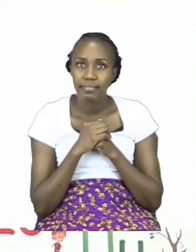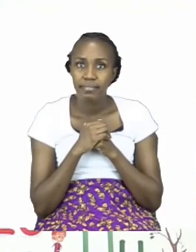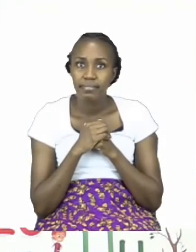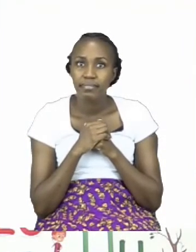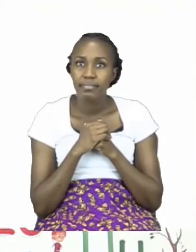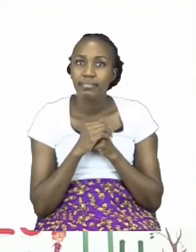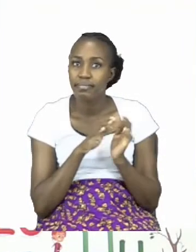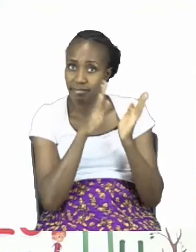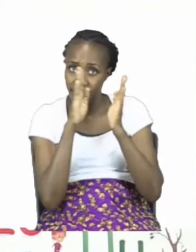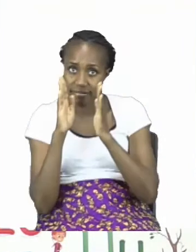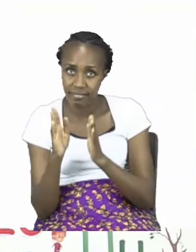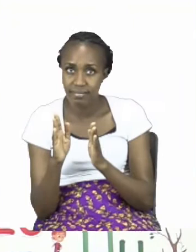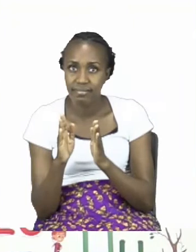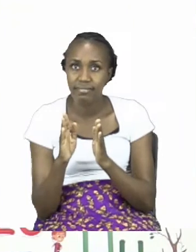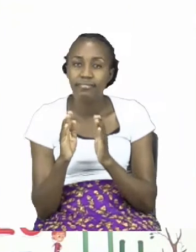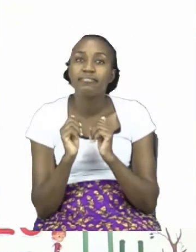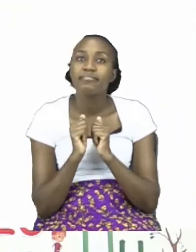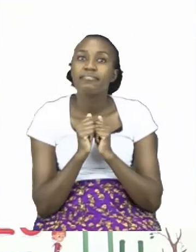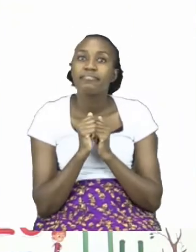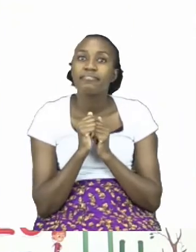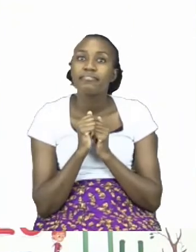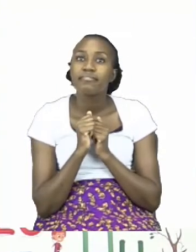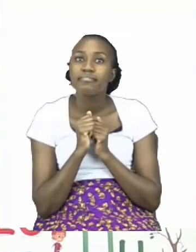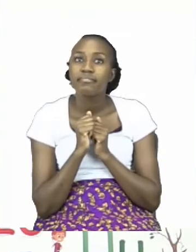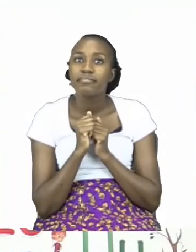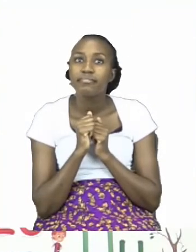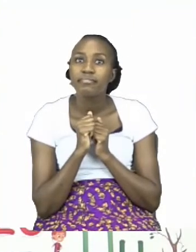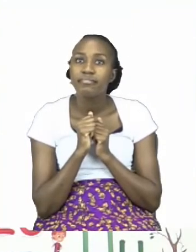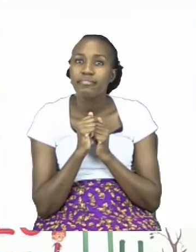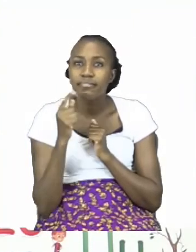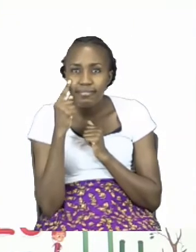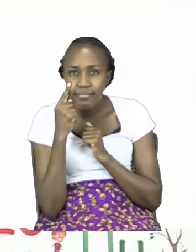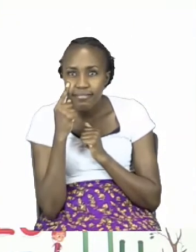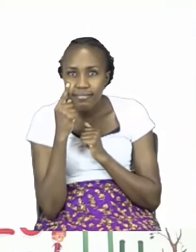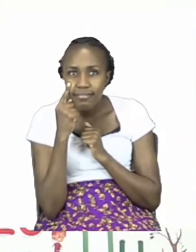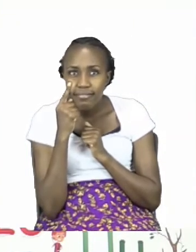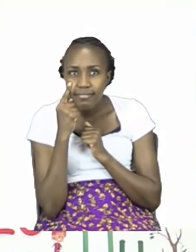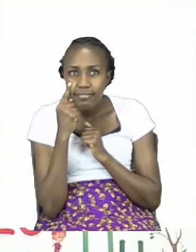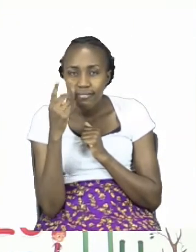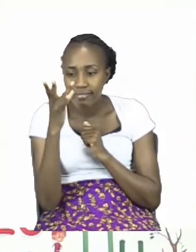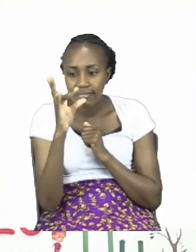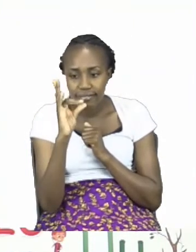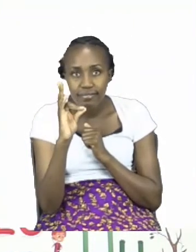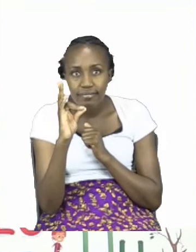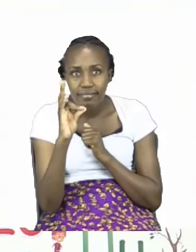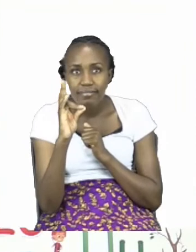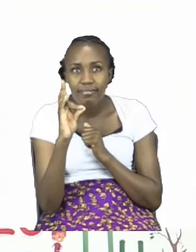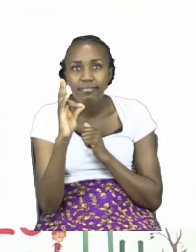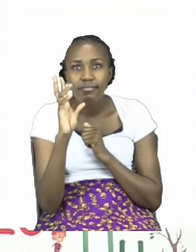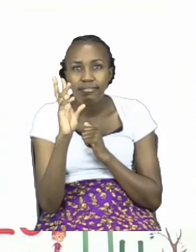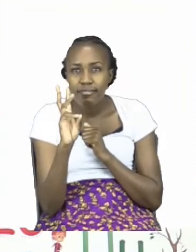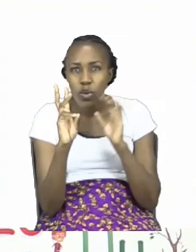The next one is going to be, let's see, we move from 7